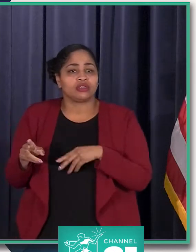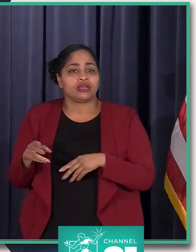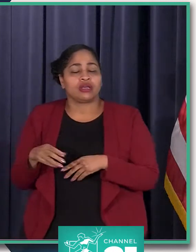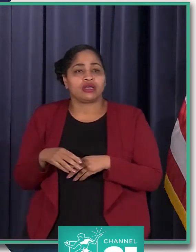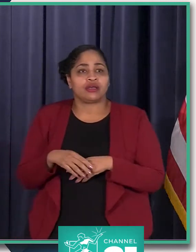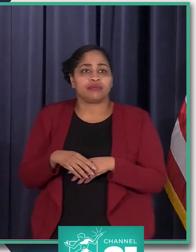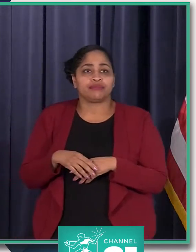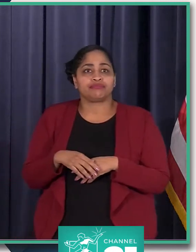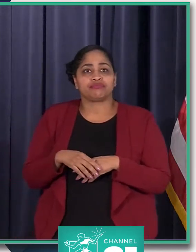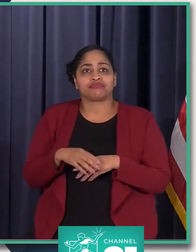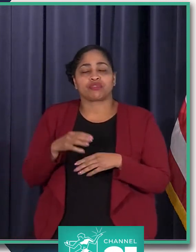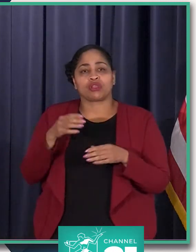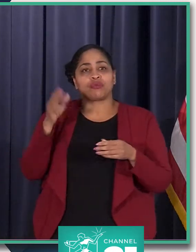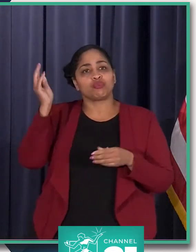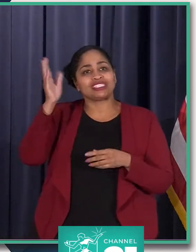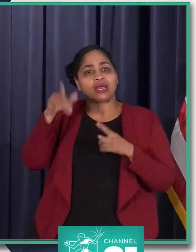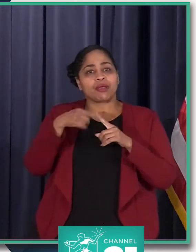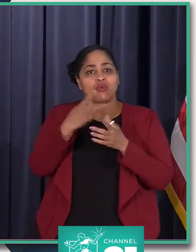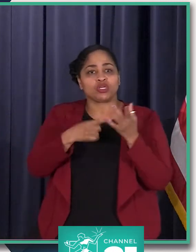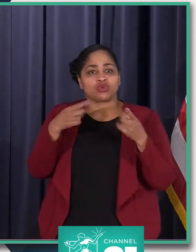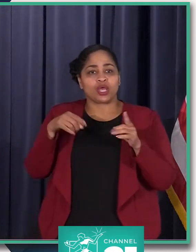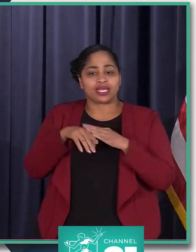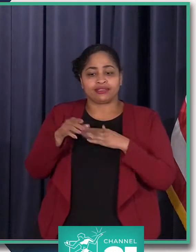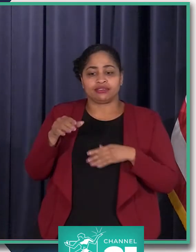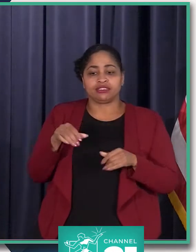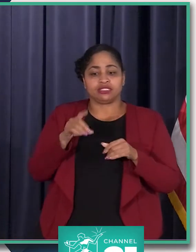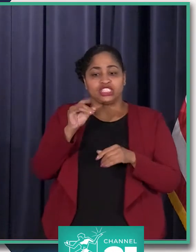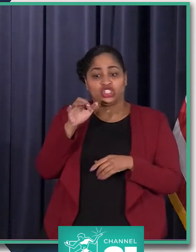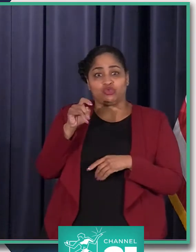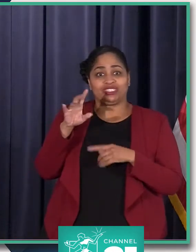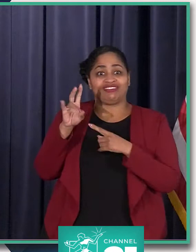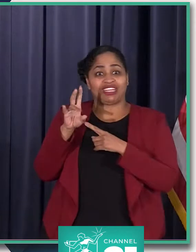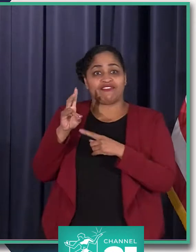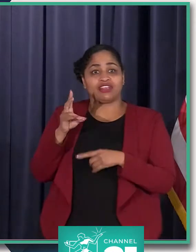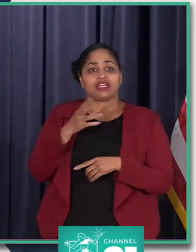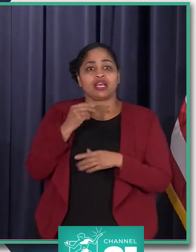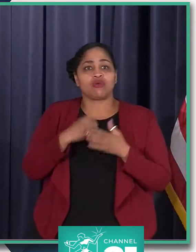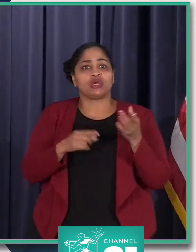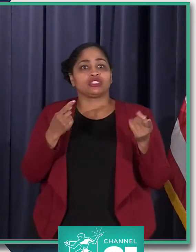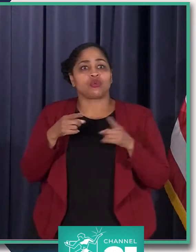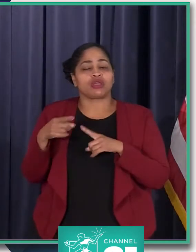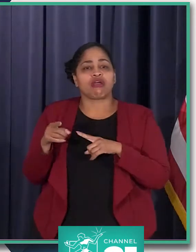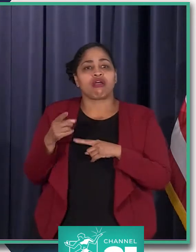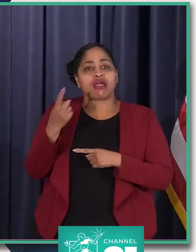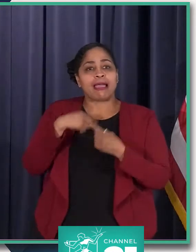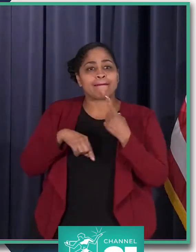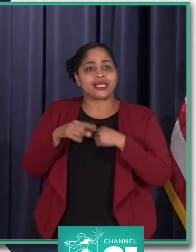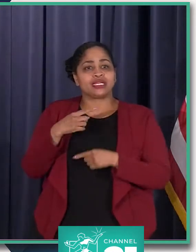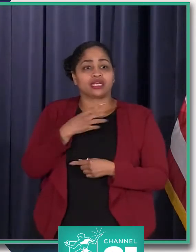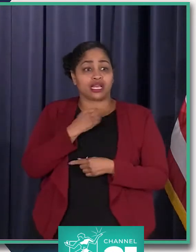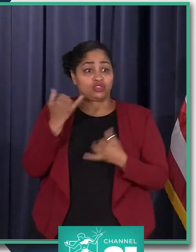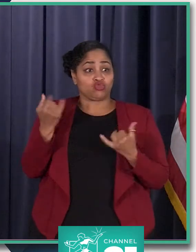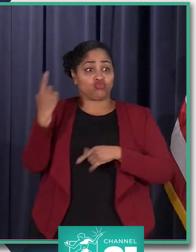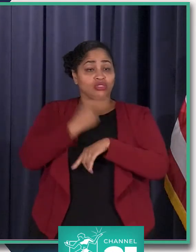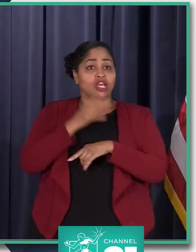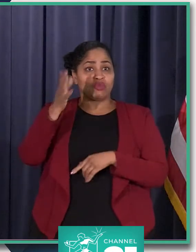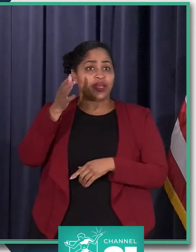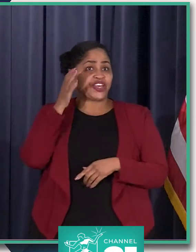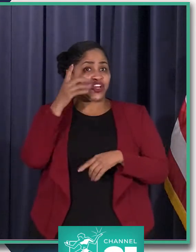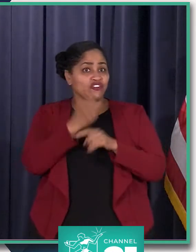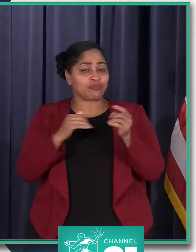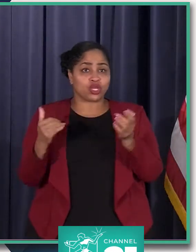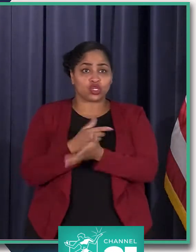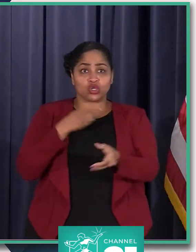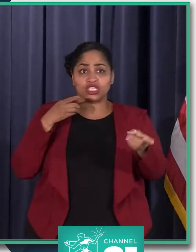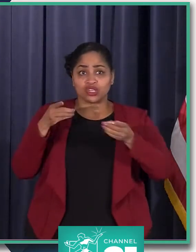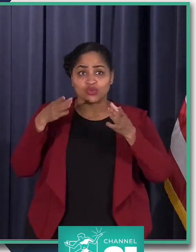going on in District 7 and what we have coming up. And then today you're going to get a chance to hear from the new